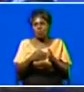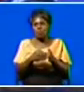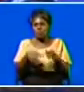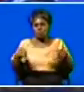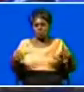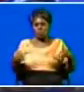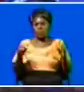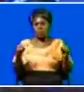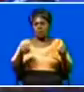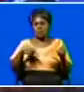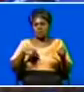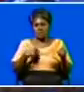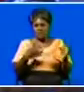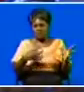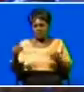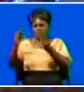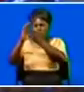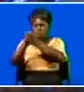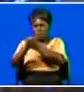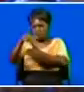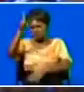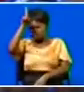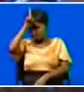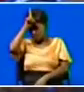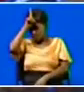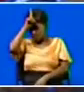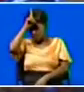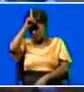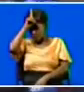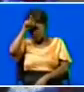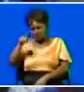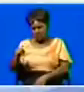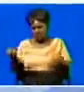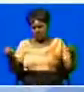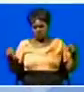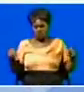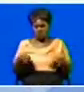kugoya gwai. Sisi lazima tupeleke hadi kwa mashinani. Aache kuogopa.